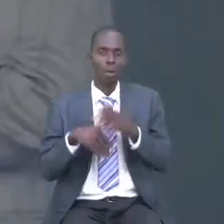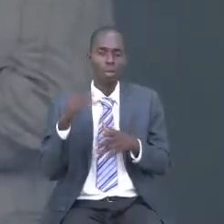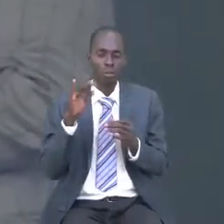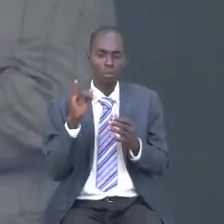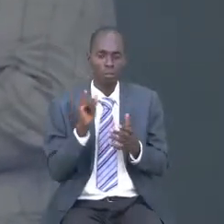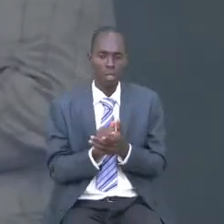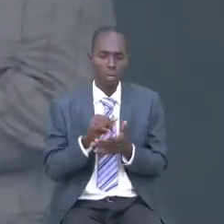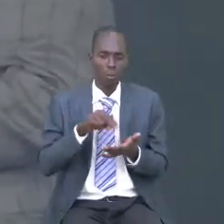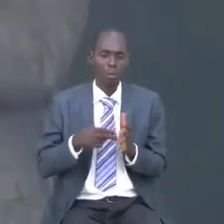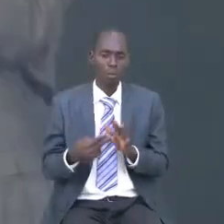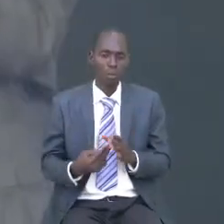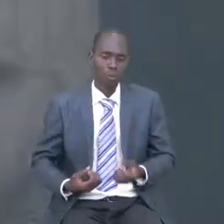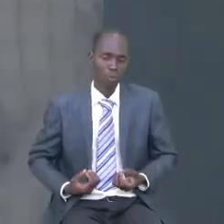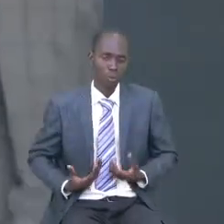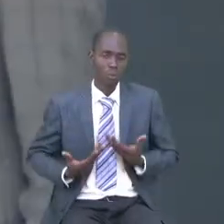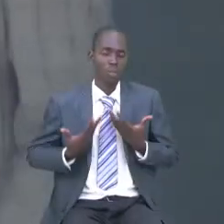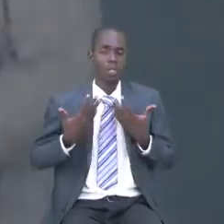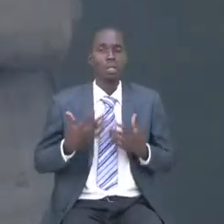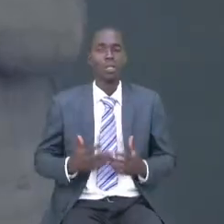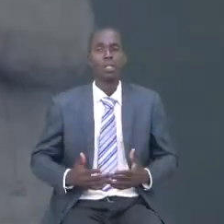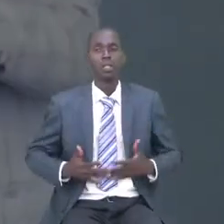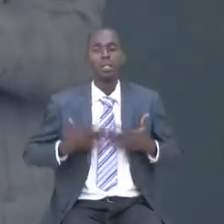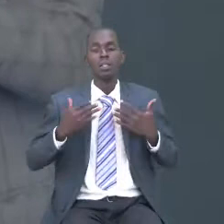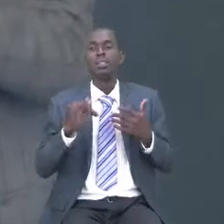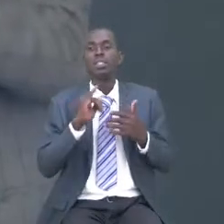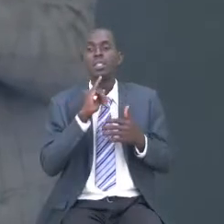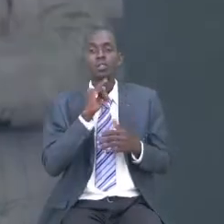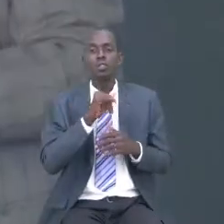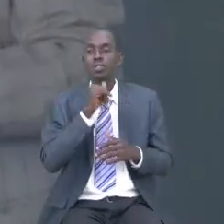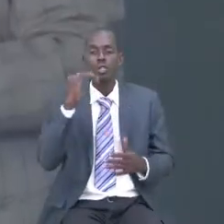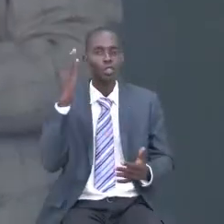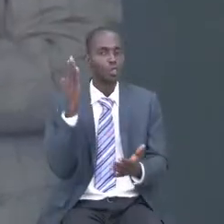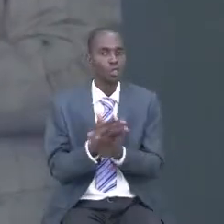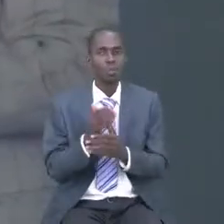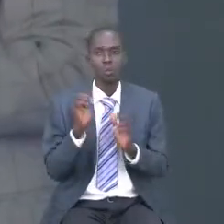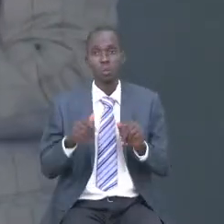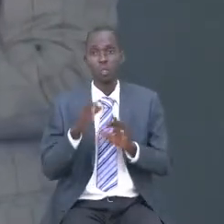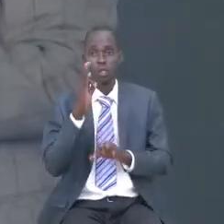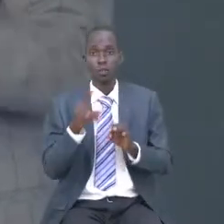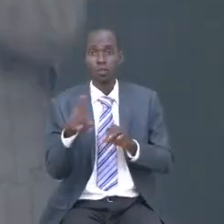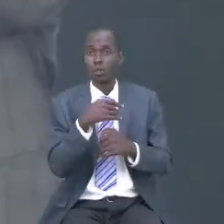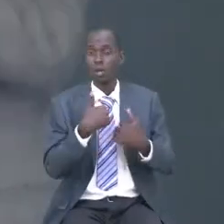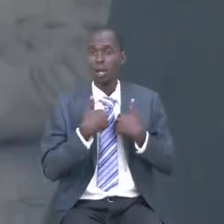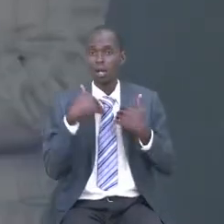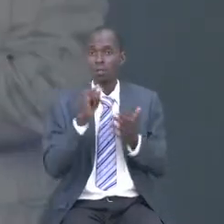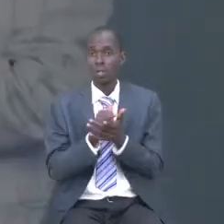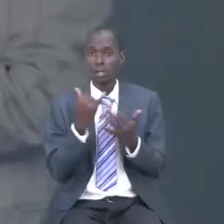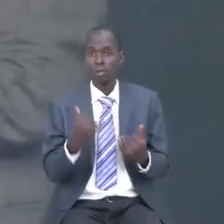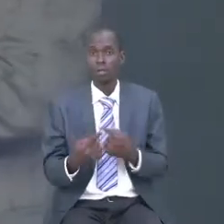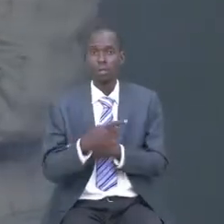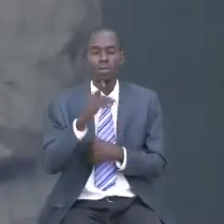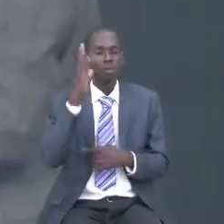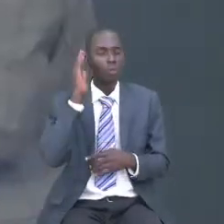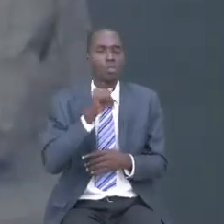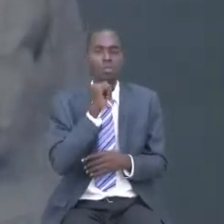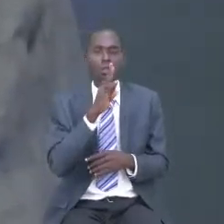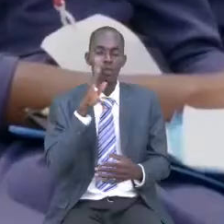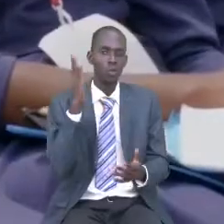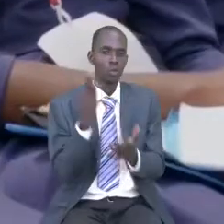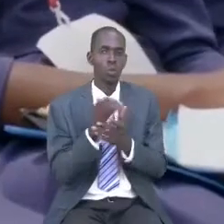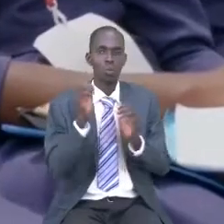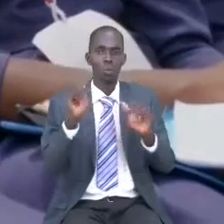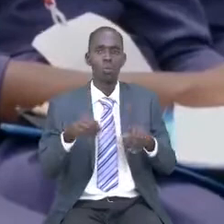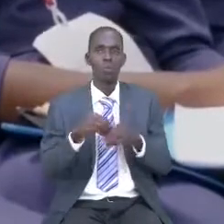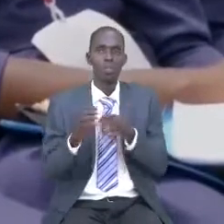purpose-driven life is unstoppable. When you have that today, you'll be unstoppable in